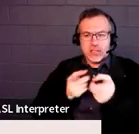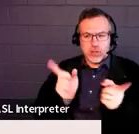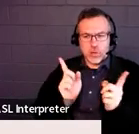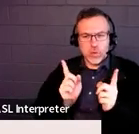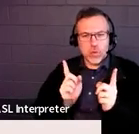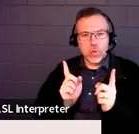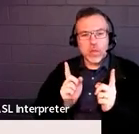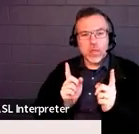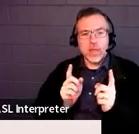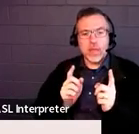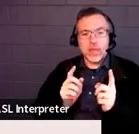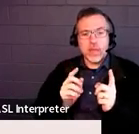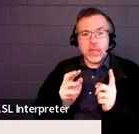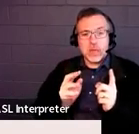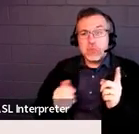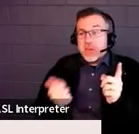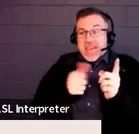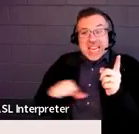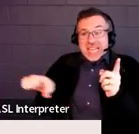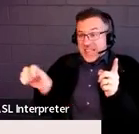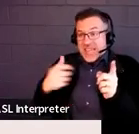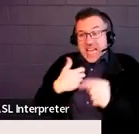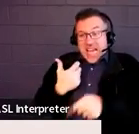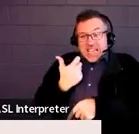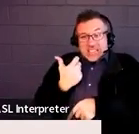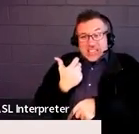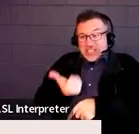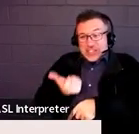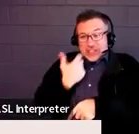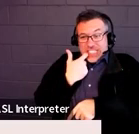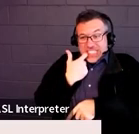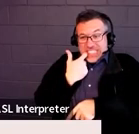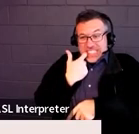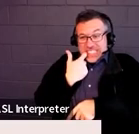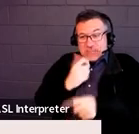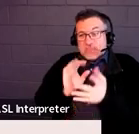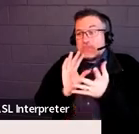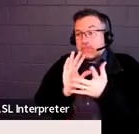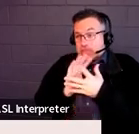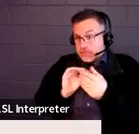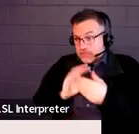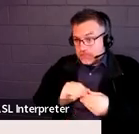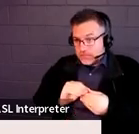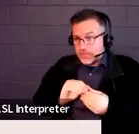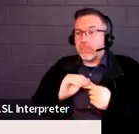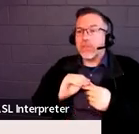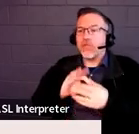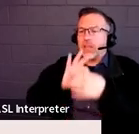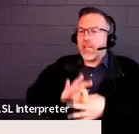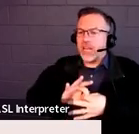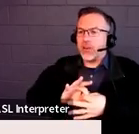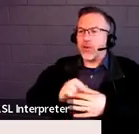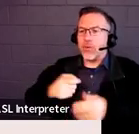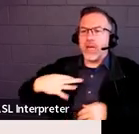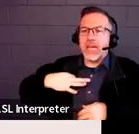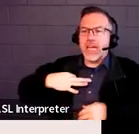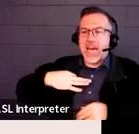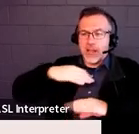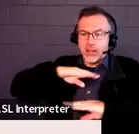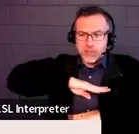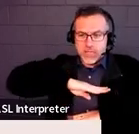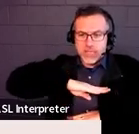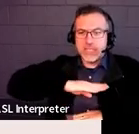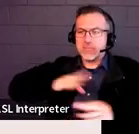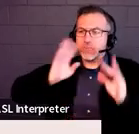is there anything that I've just said in regards to the eligibility determination that